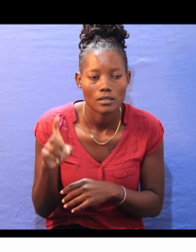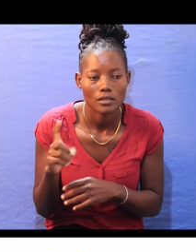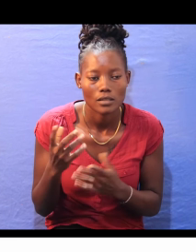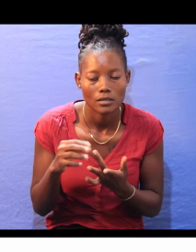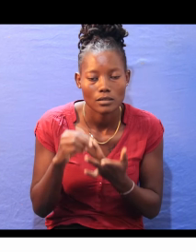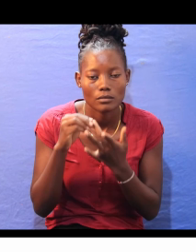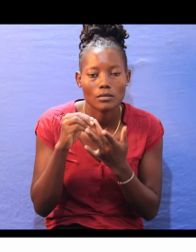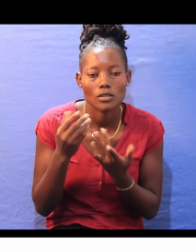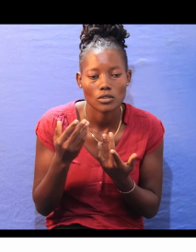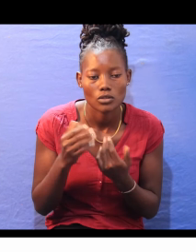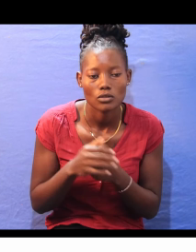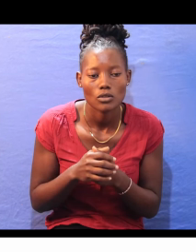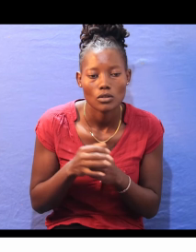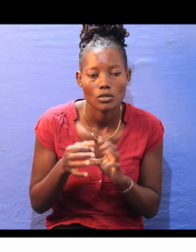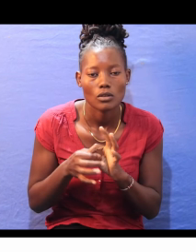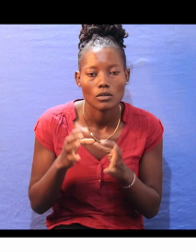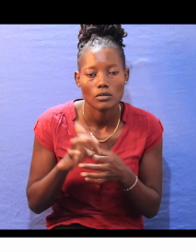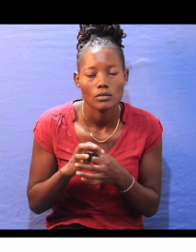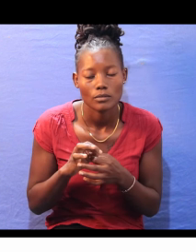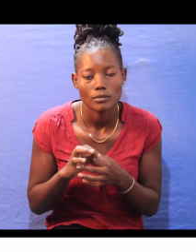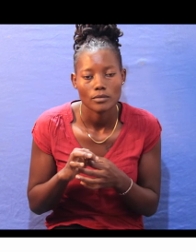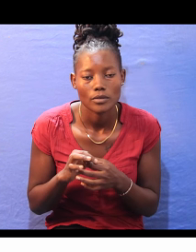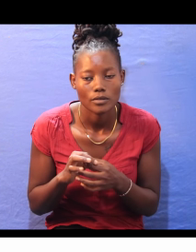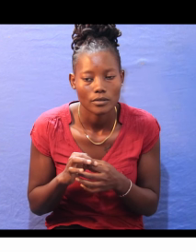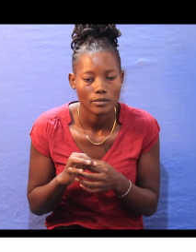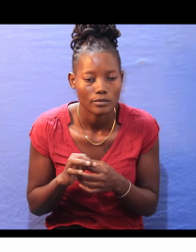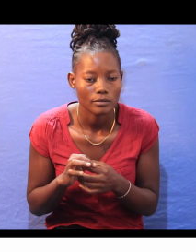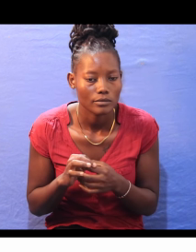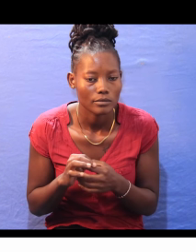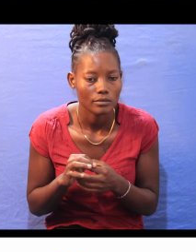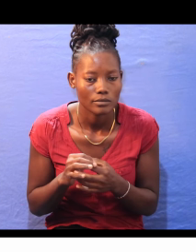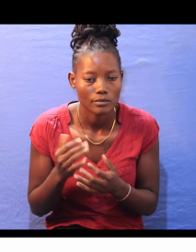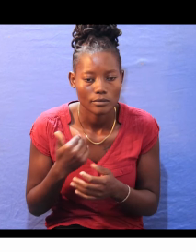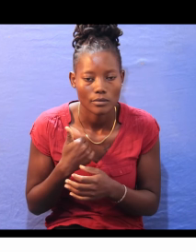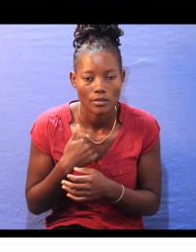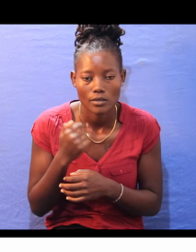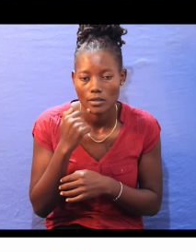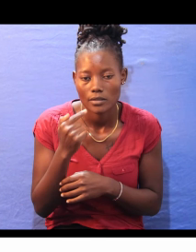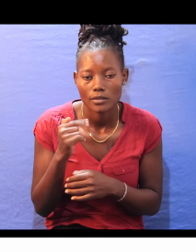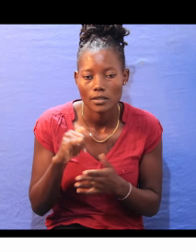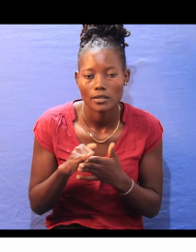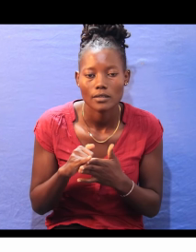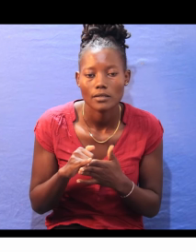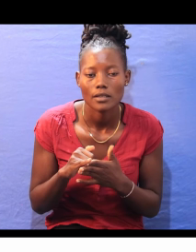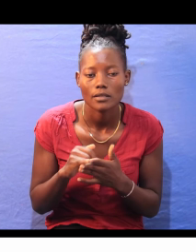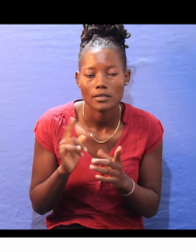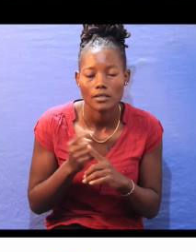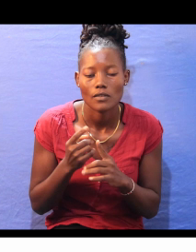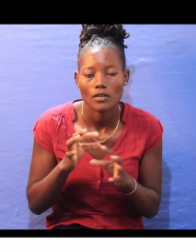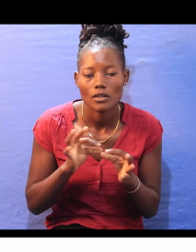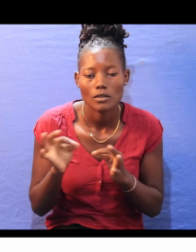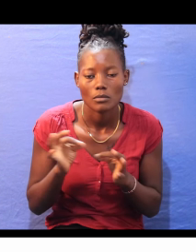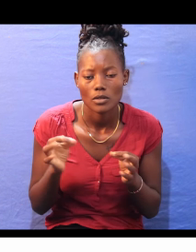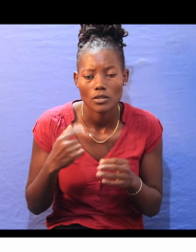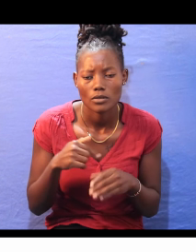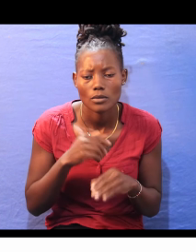weightlifters, is the Olympic lifting ratios. We'll say that in the Olympic lifting ratios, we